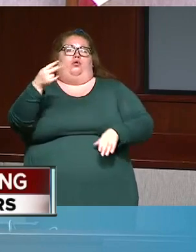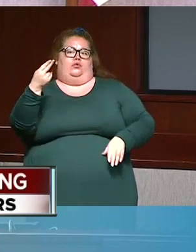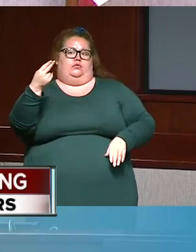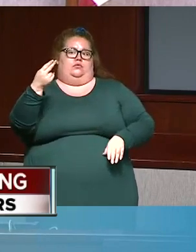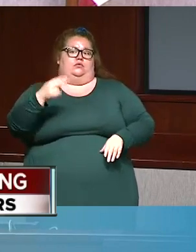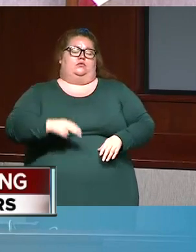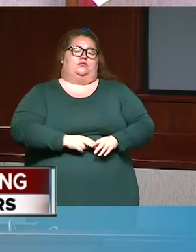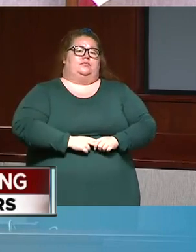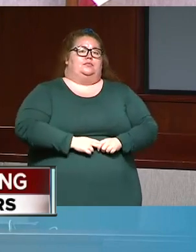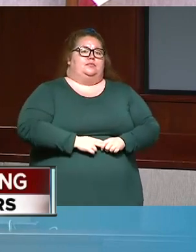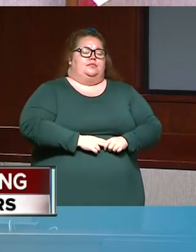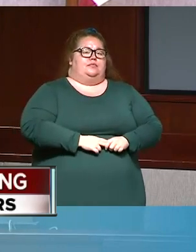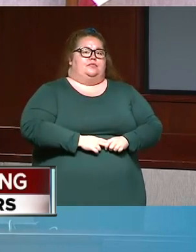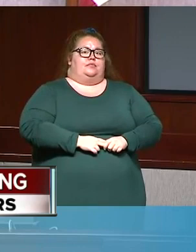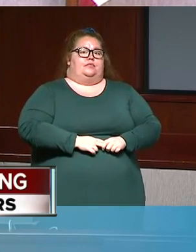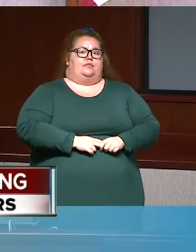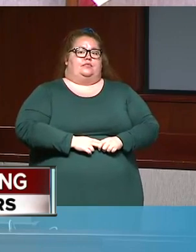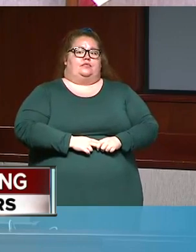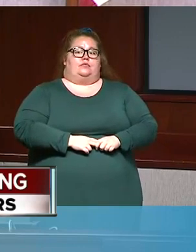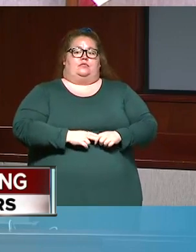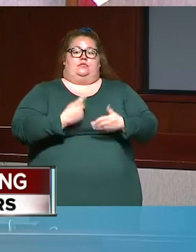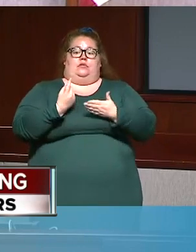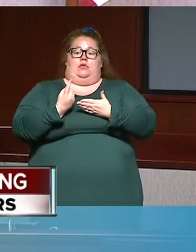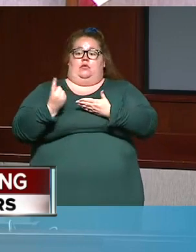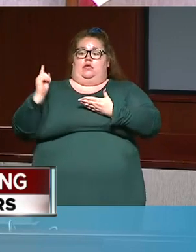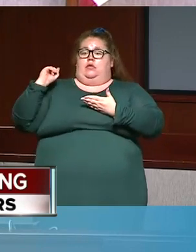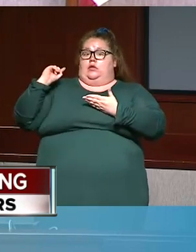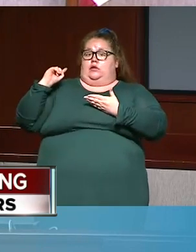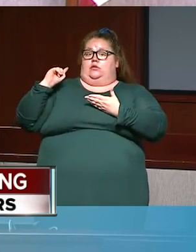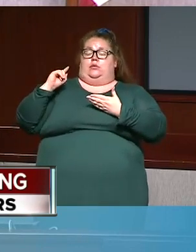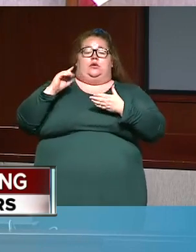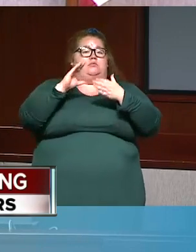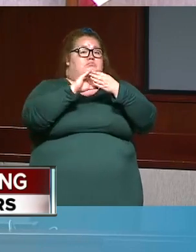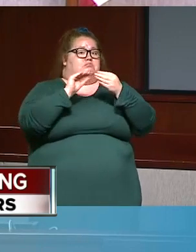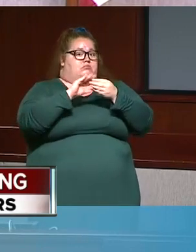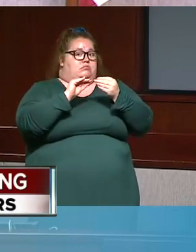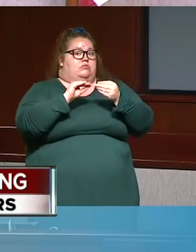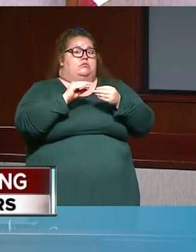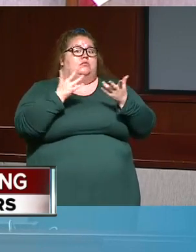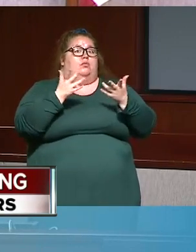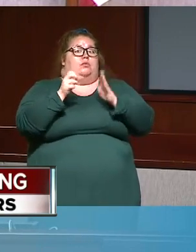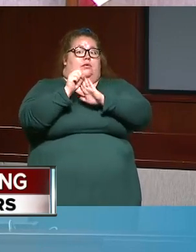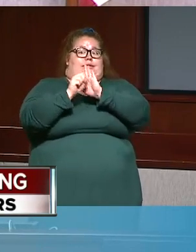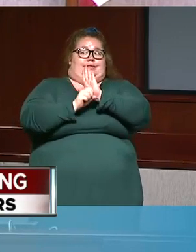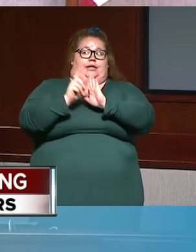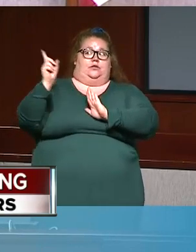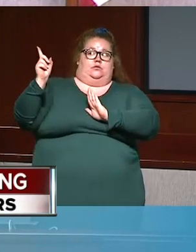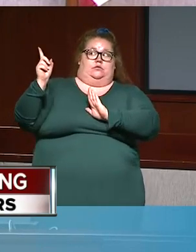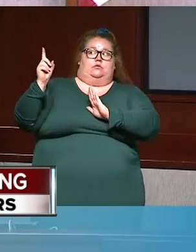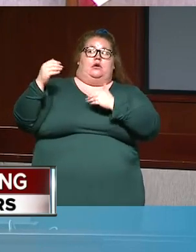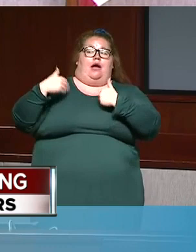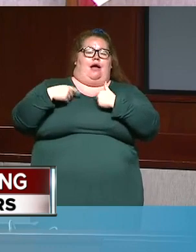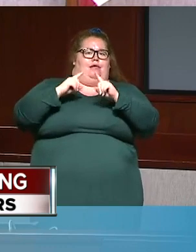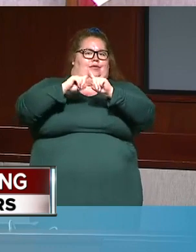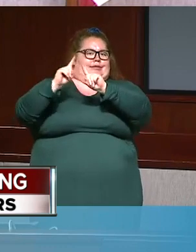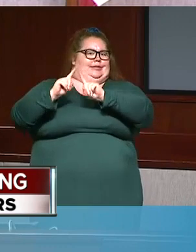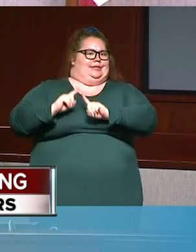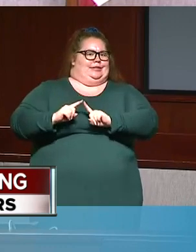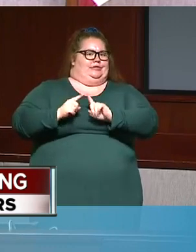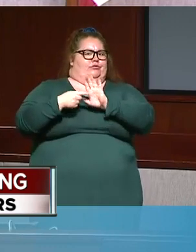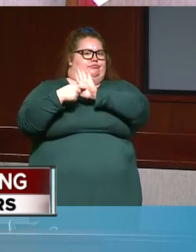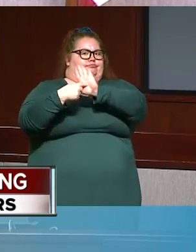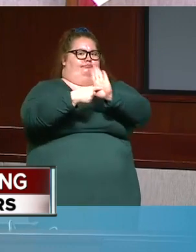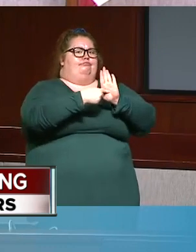As I talked about last week, the state has come out with some modeling tools that I'd like to speak